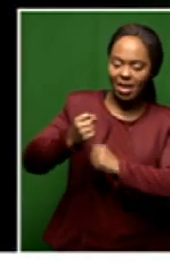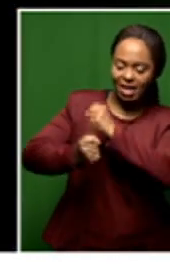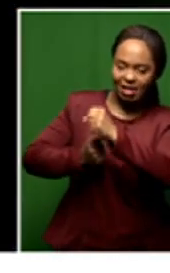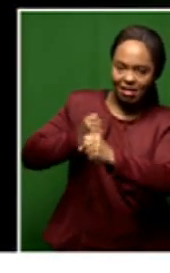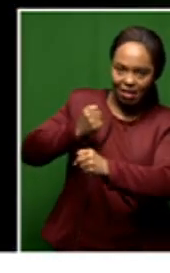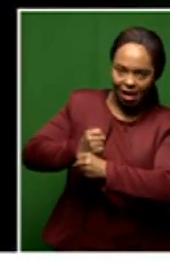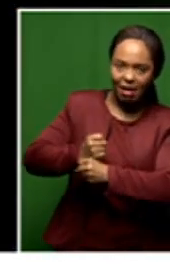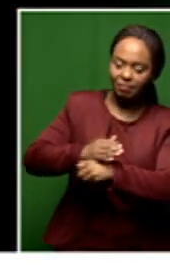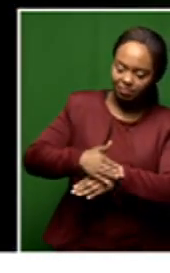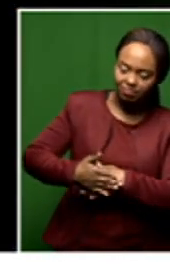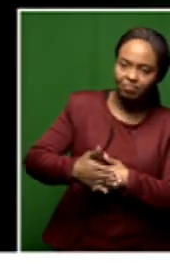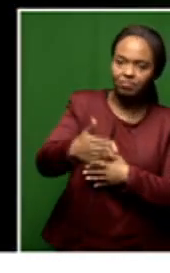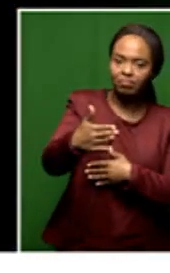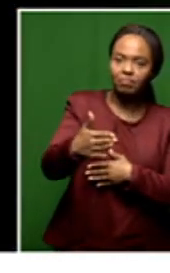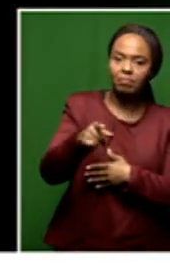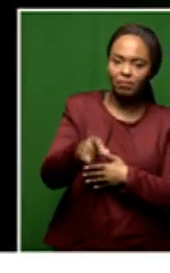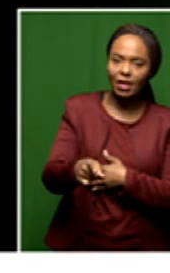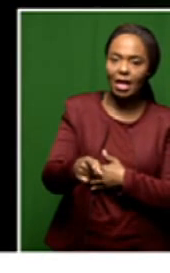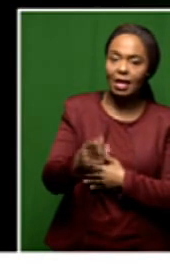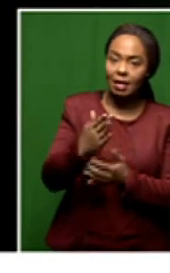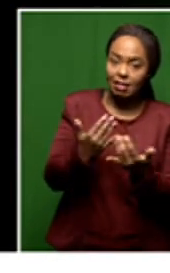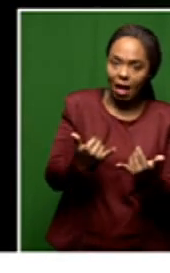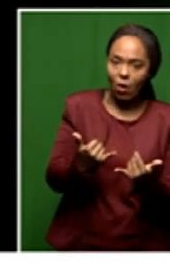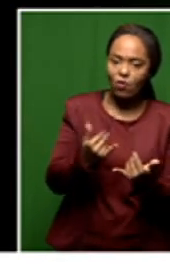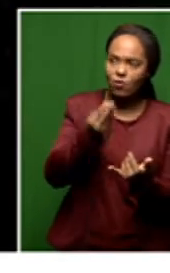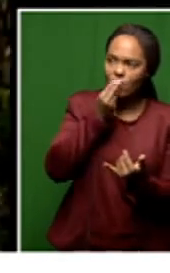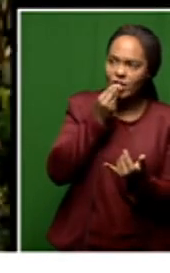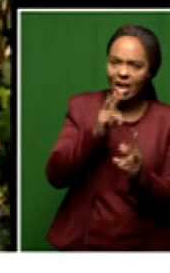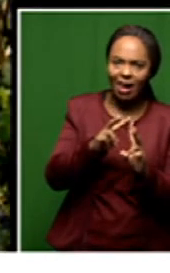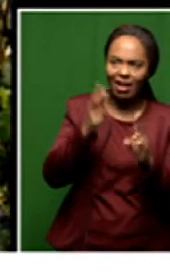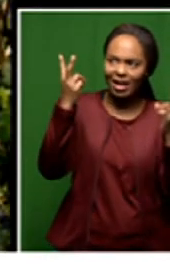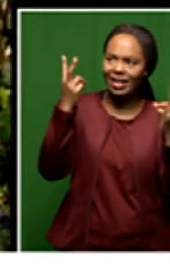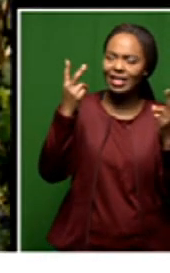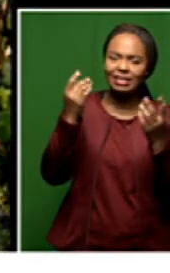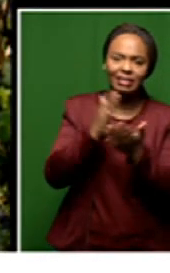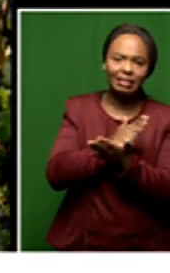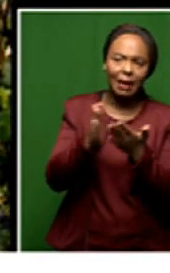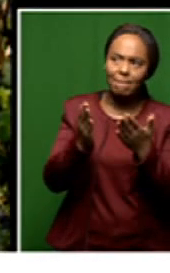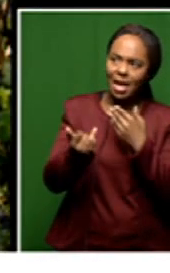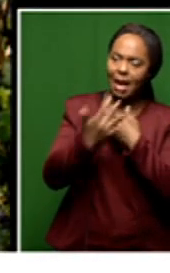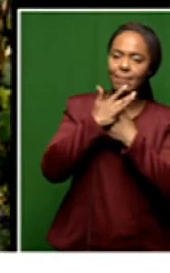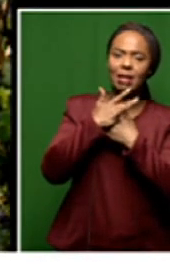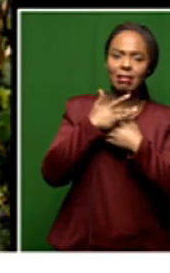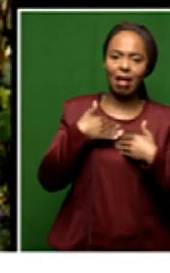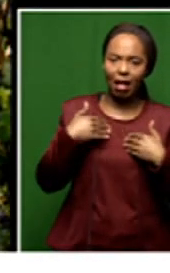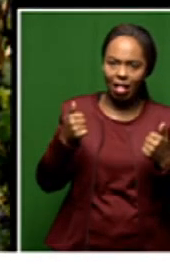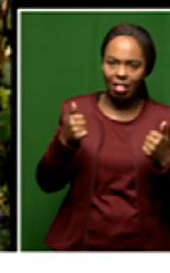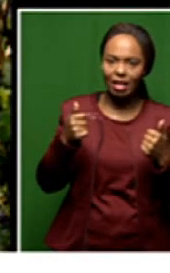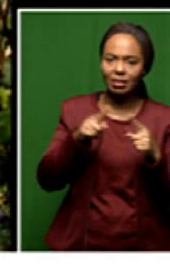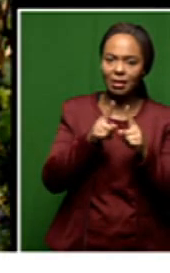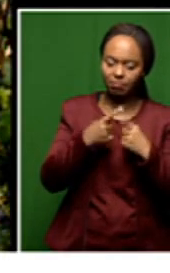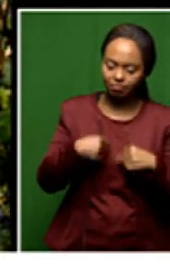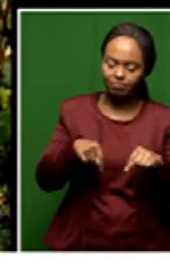millennia, has affected us and our health. Now, Jane, talk to us about some of the healthy foods that you share in this